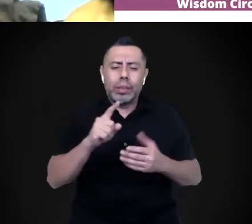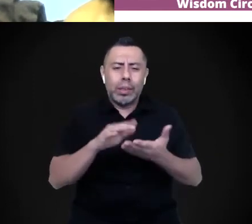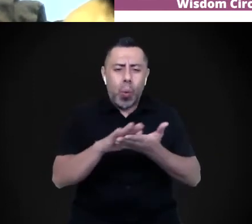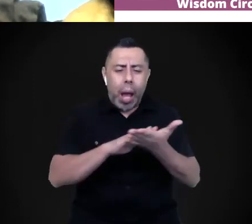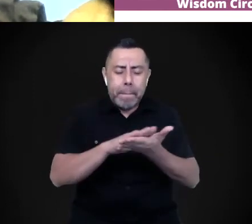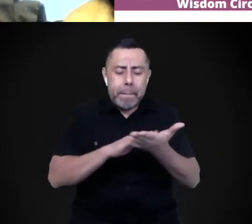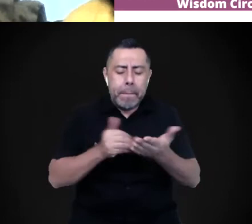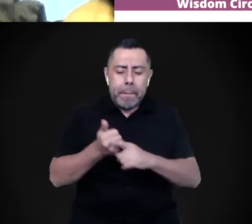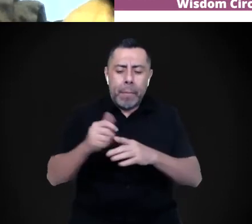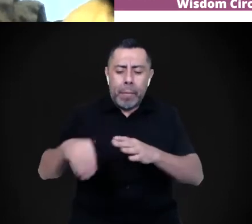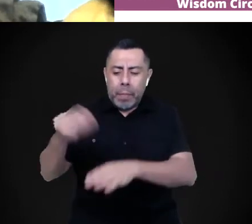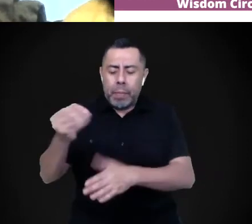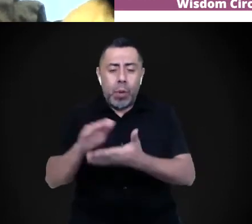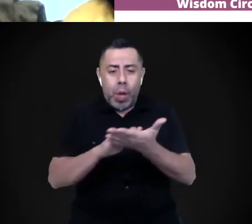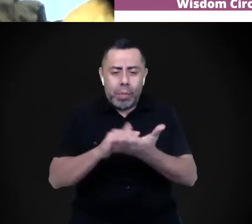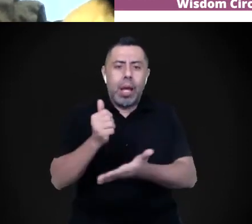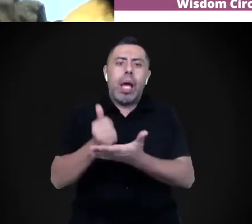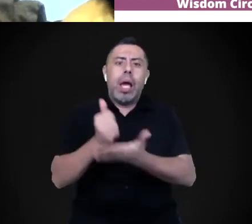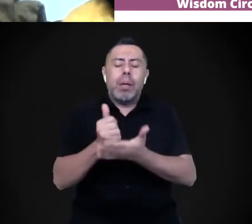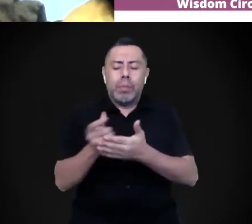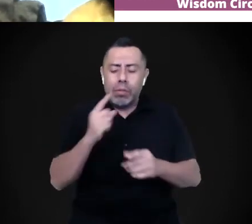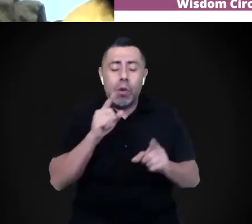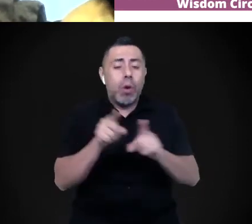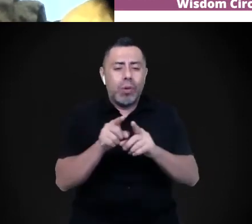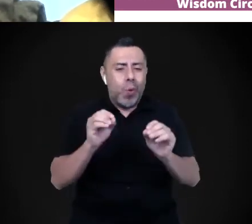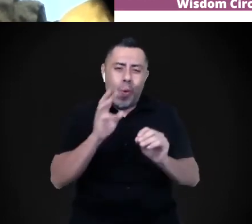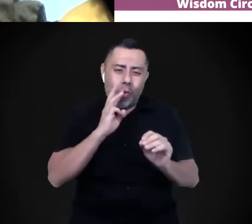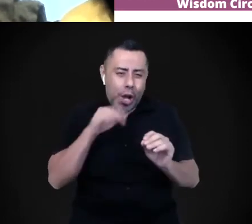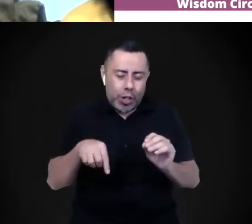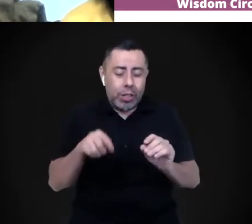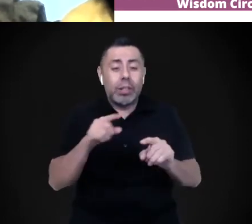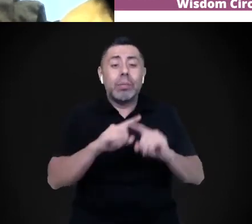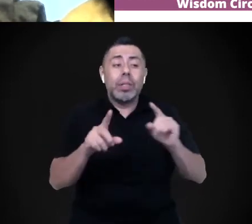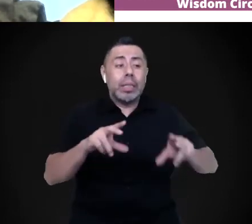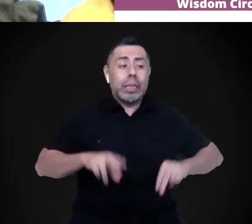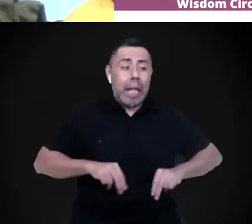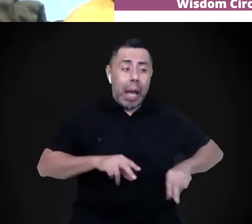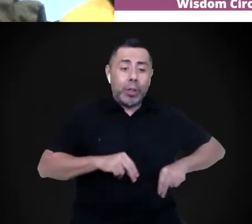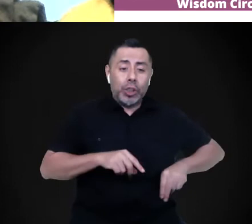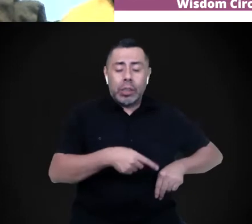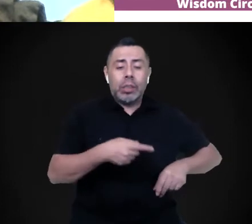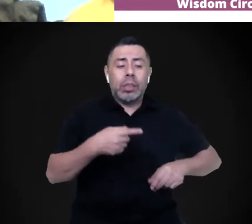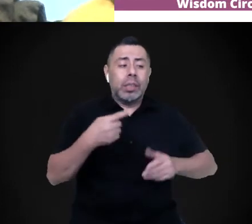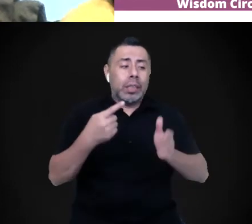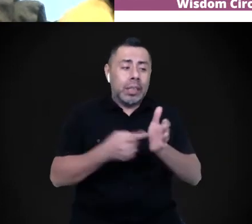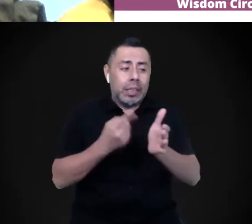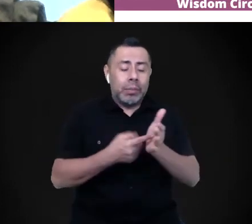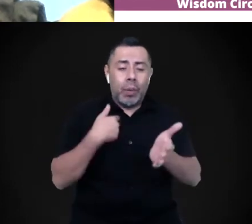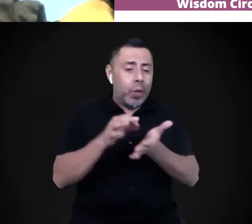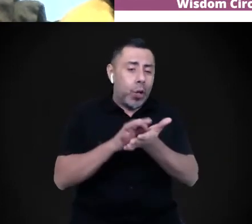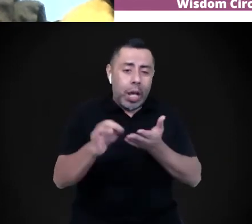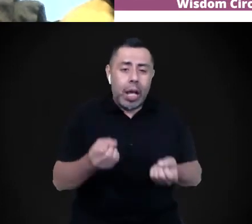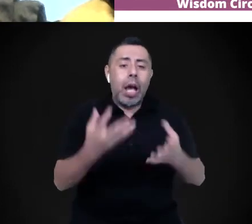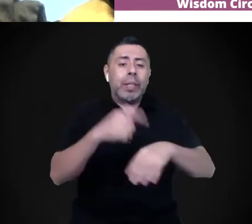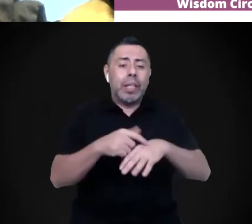And then of course the diapers, you know, how many times do we all use the restroom? Sometimes we don't even count. And then for someone